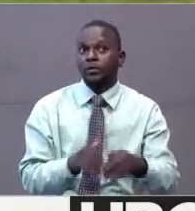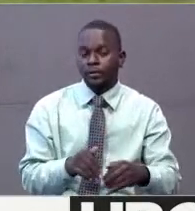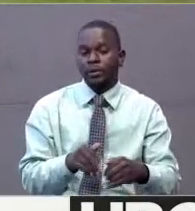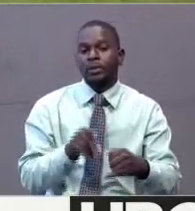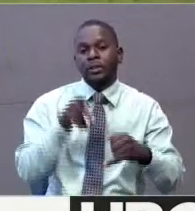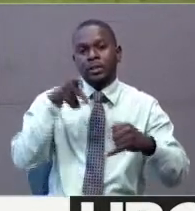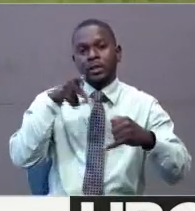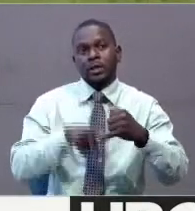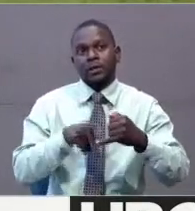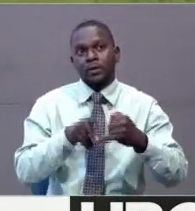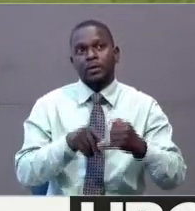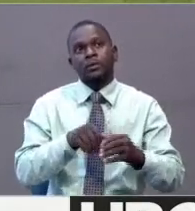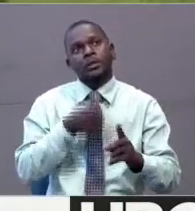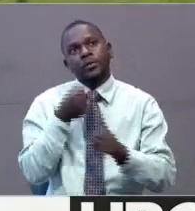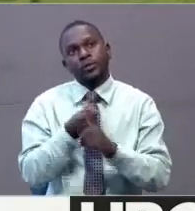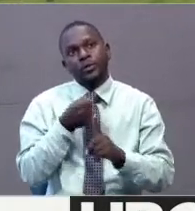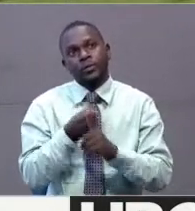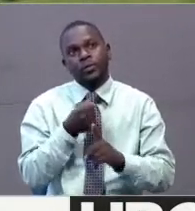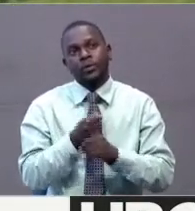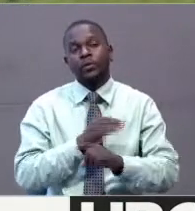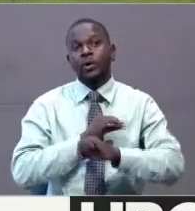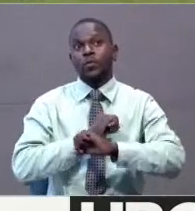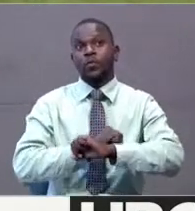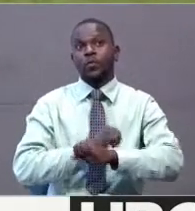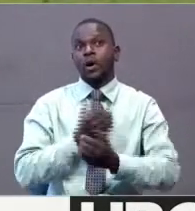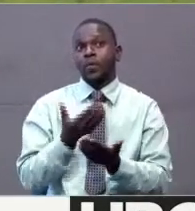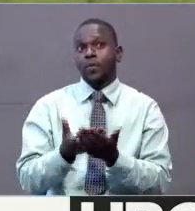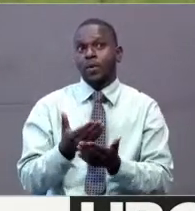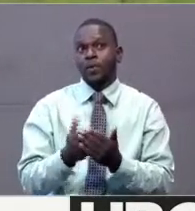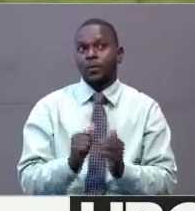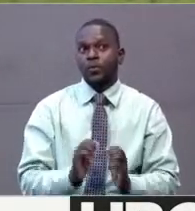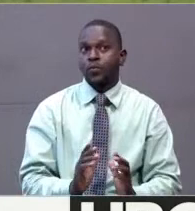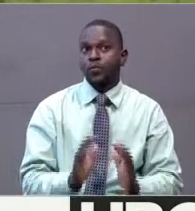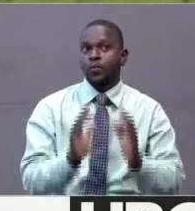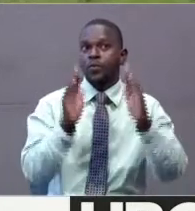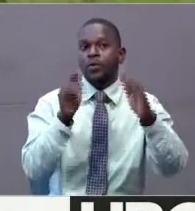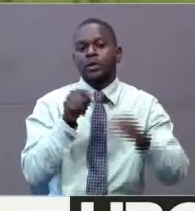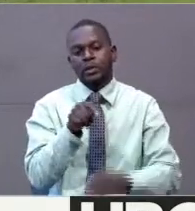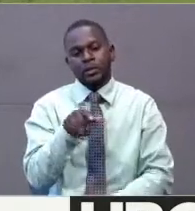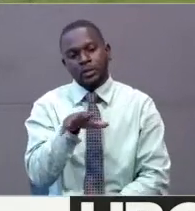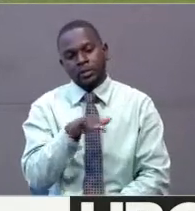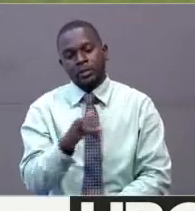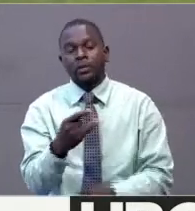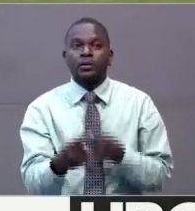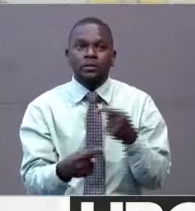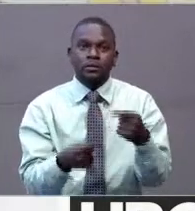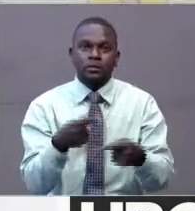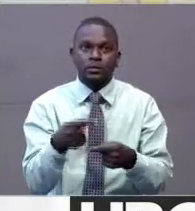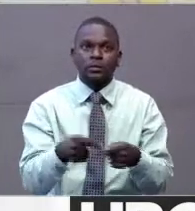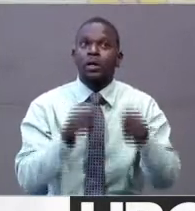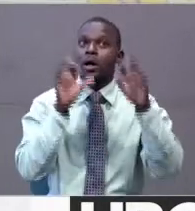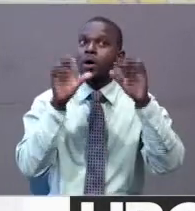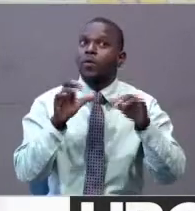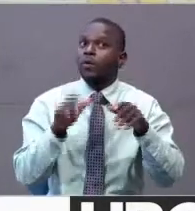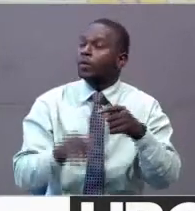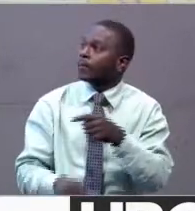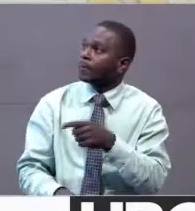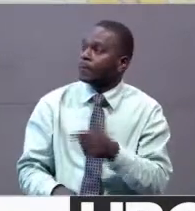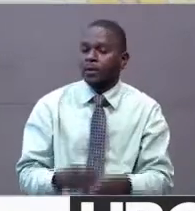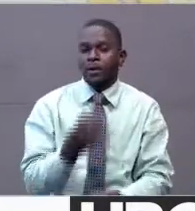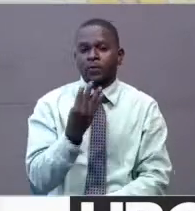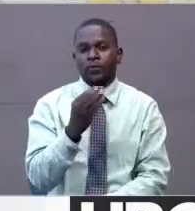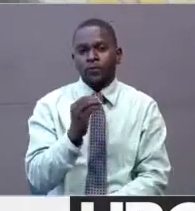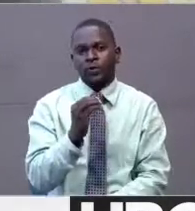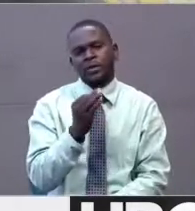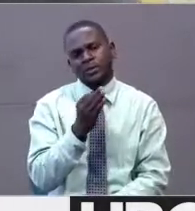sub-region to advocate for conservation of wetlands and tree cover in the area for sustainable rainfall. About 30, 40 years ago,